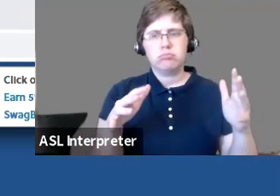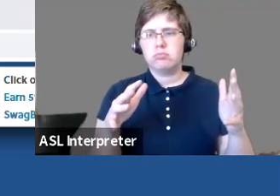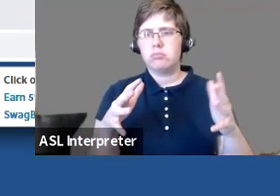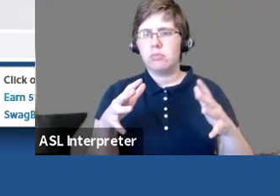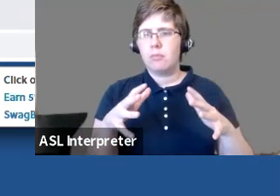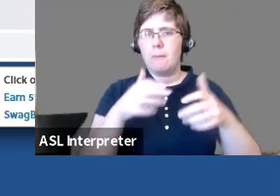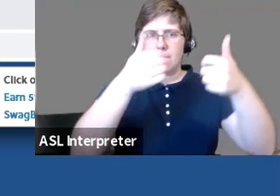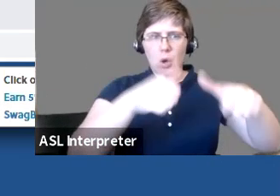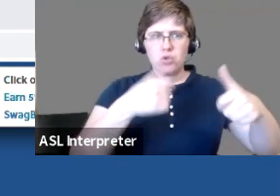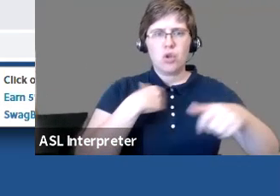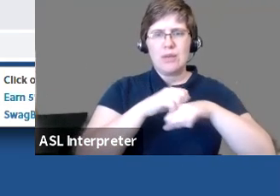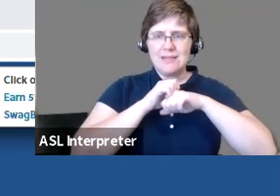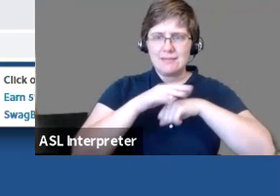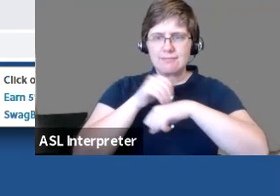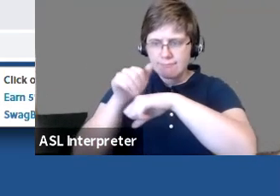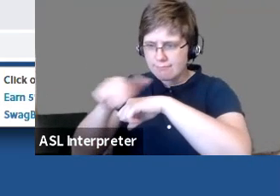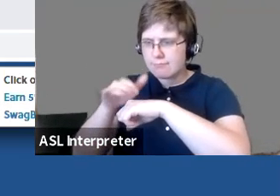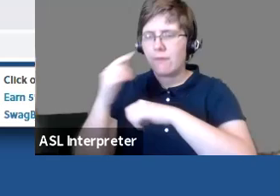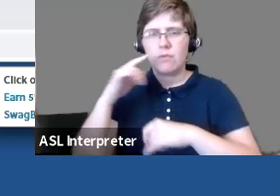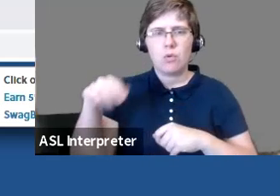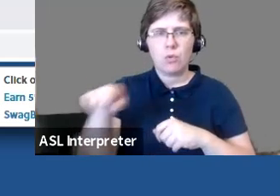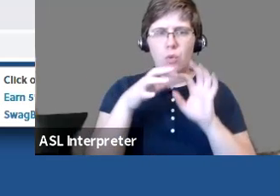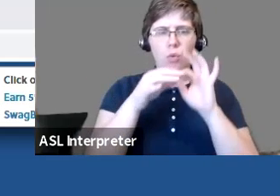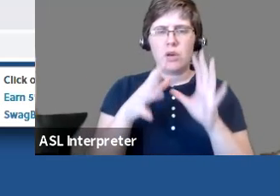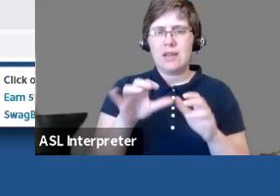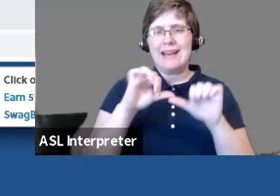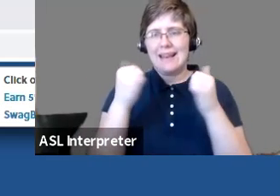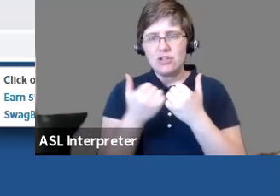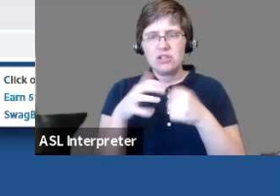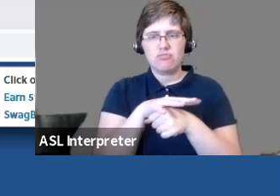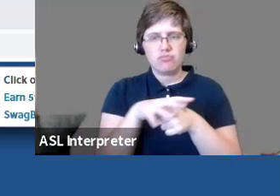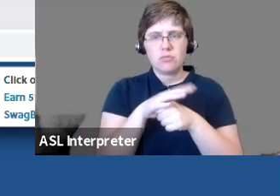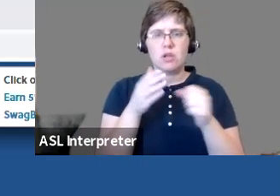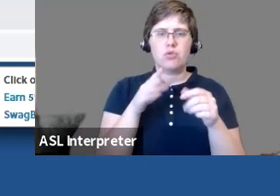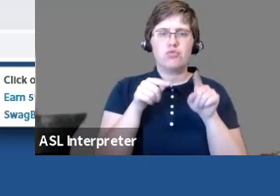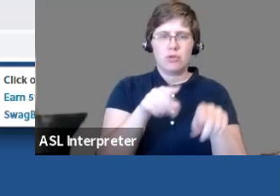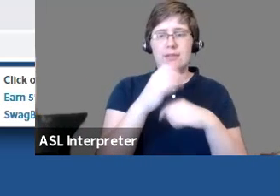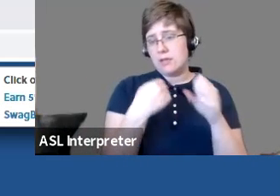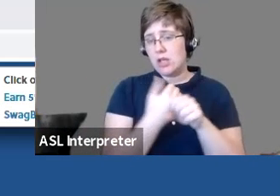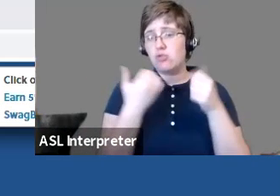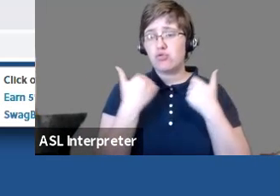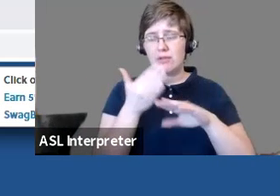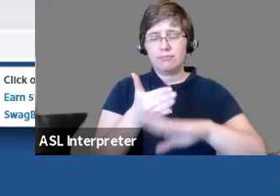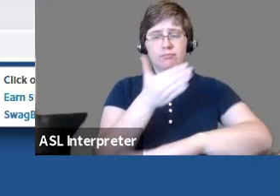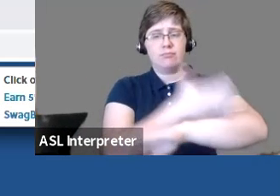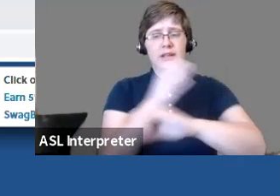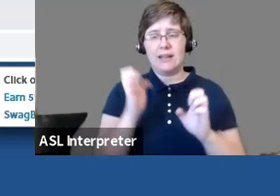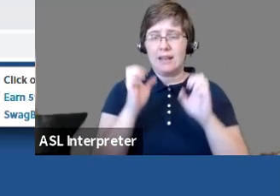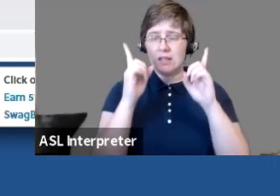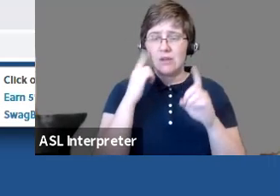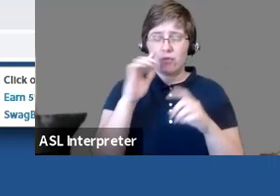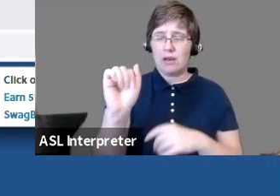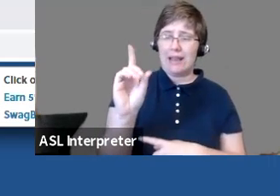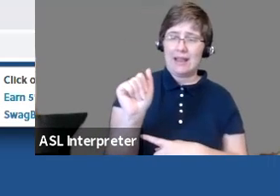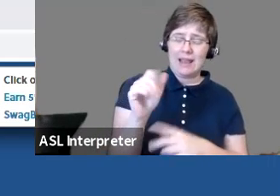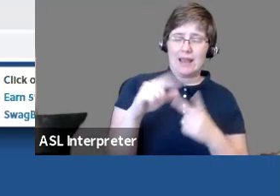posts that we send out to ADA coordinators and other agencies in our area throughout the year to try and enhance education on the ADA